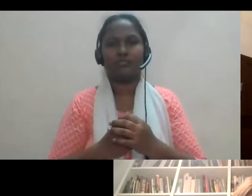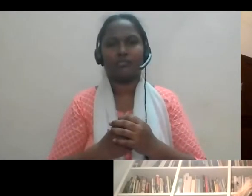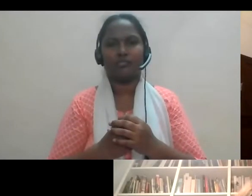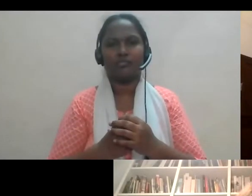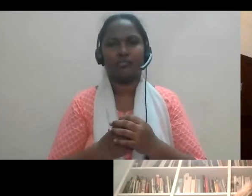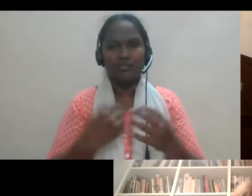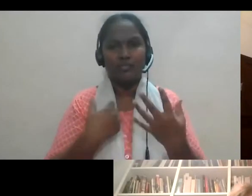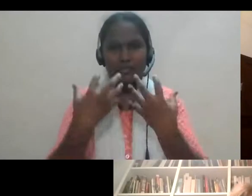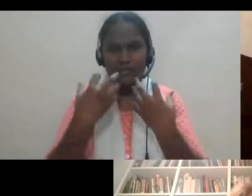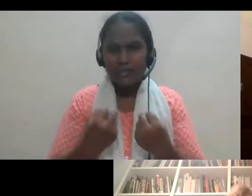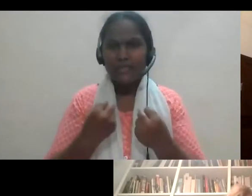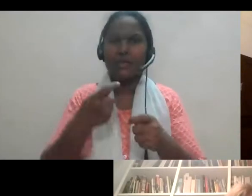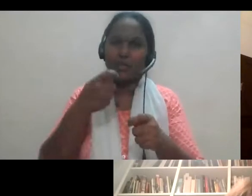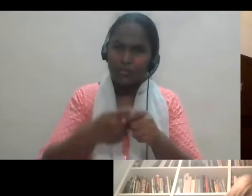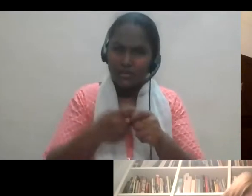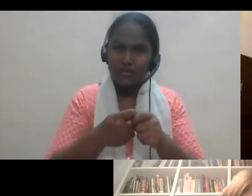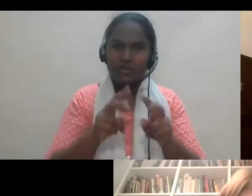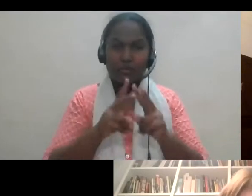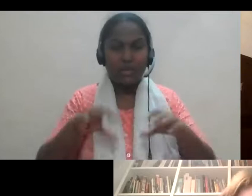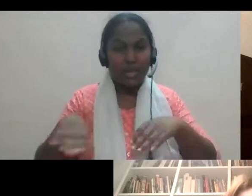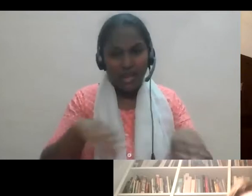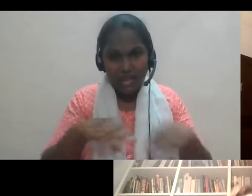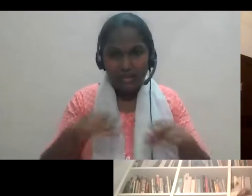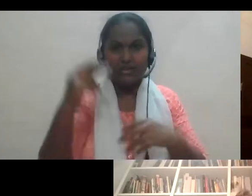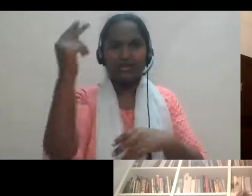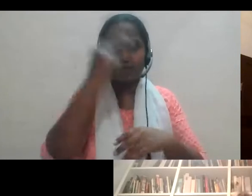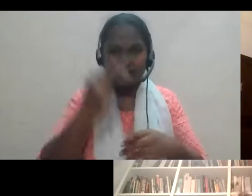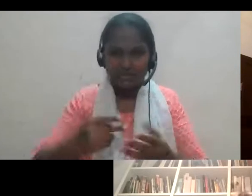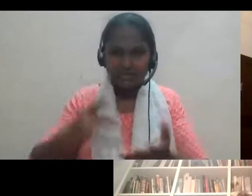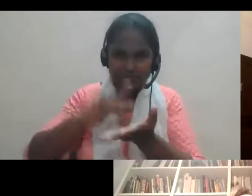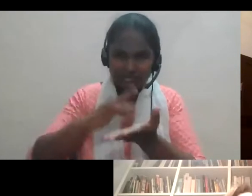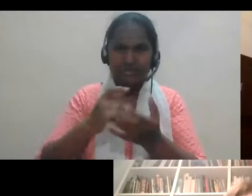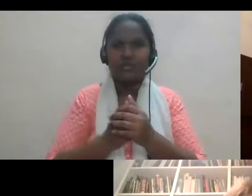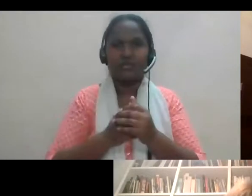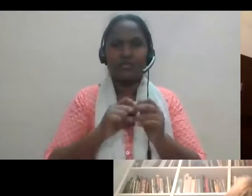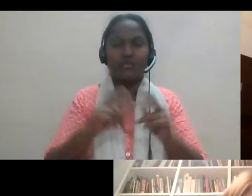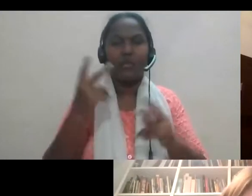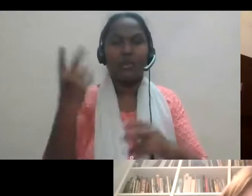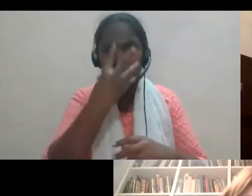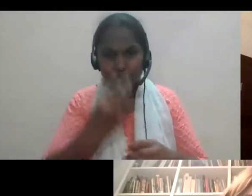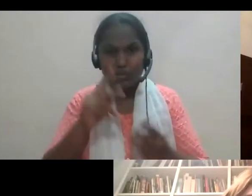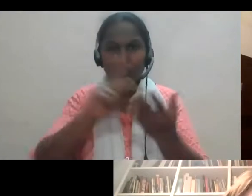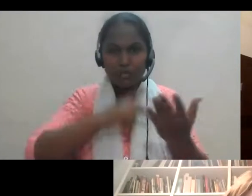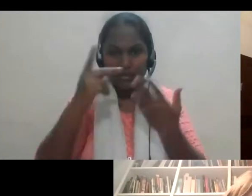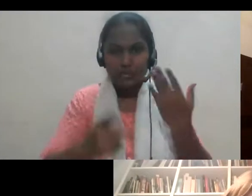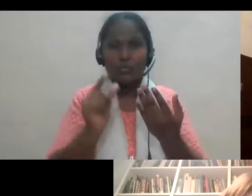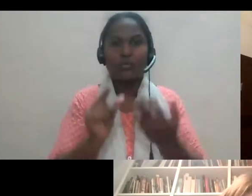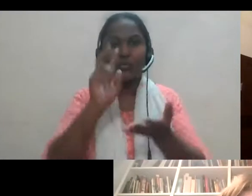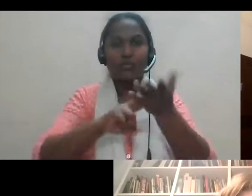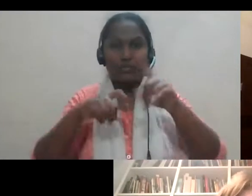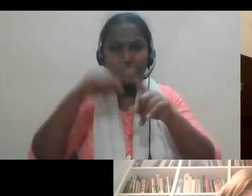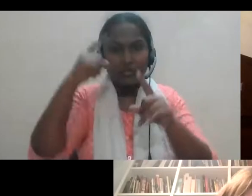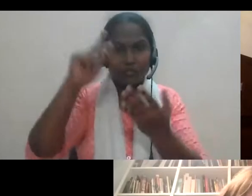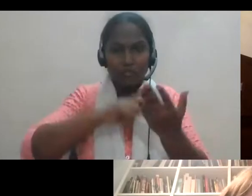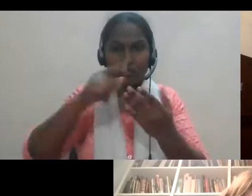And I had been working very actively at the Drawing Center in a very beautiful program called the Viewing Program, which